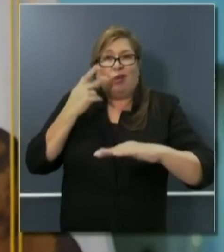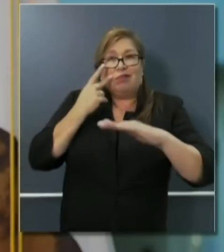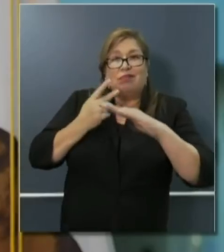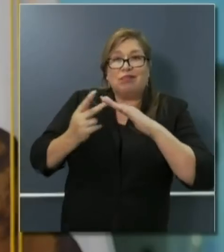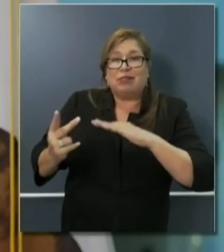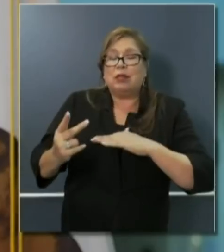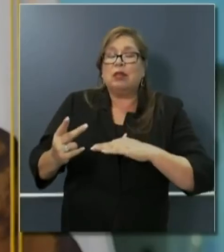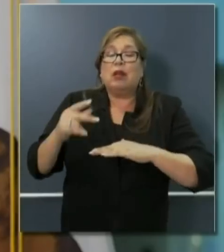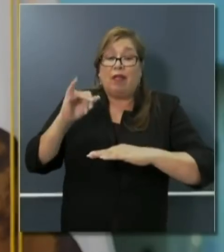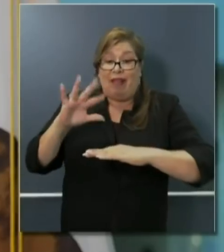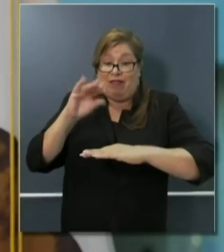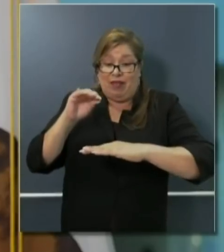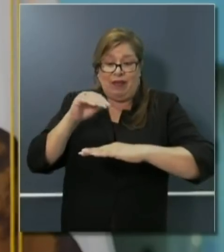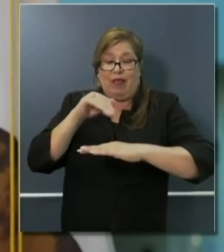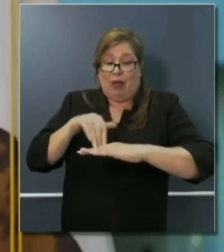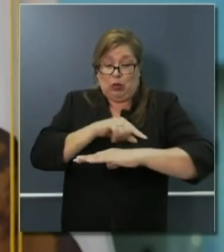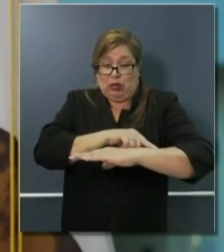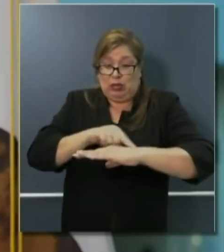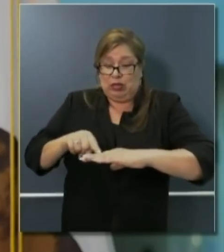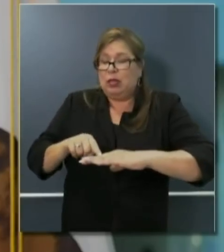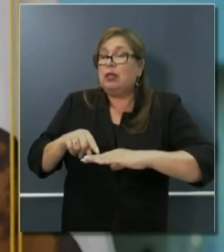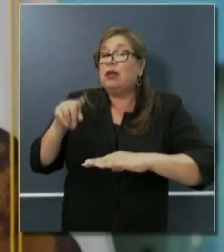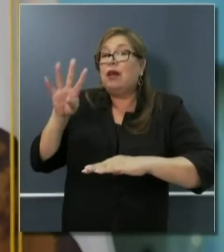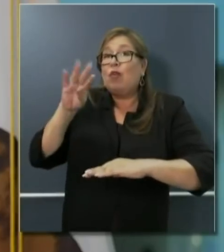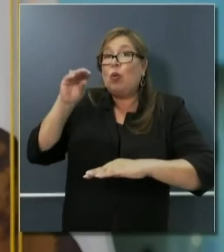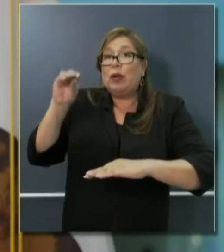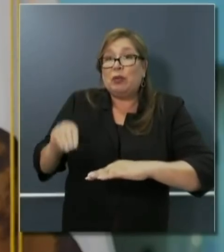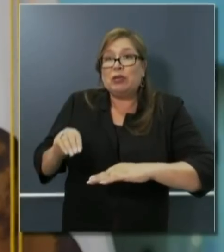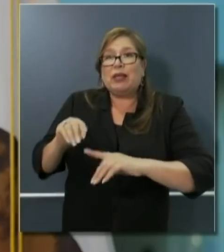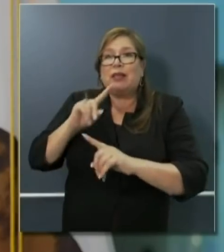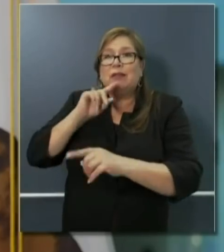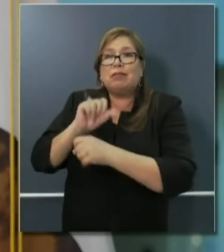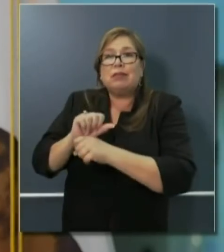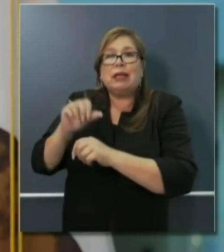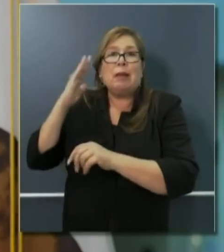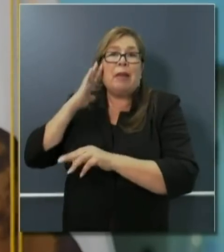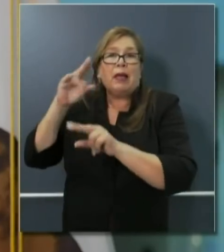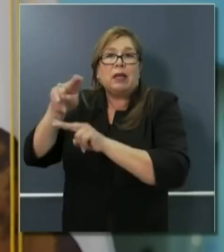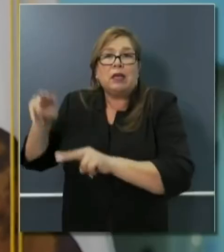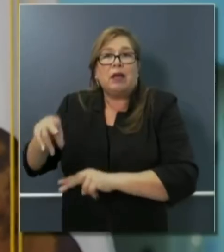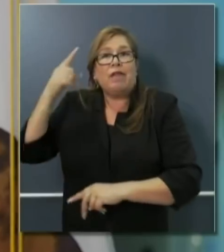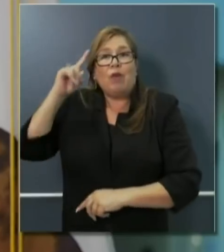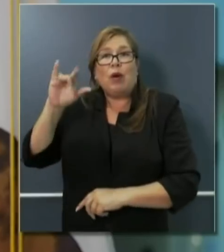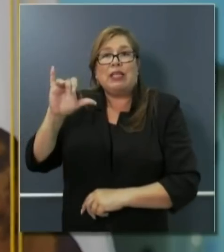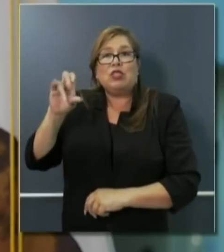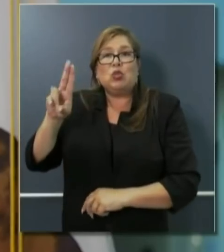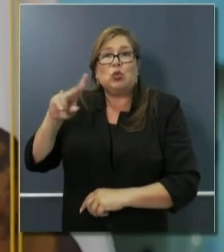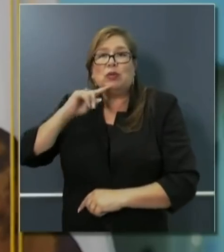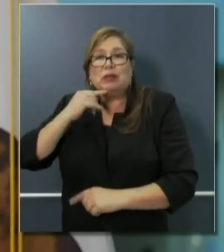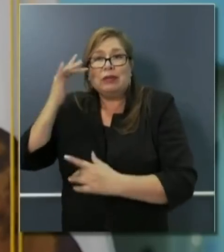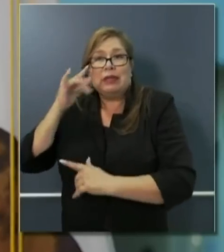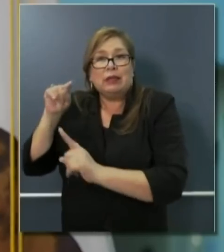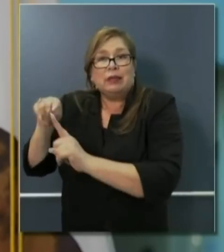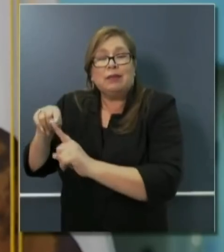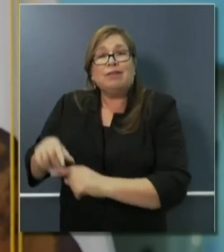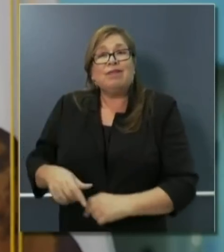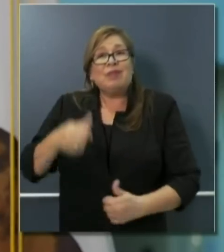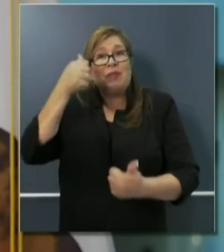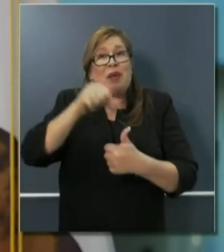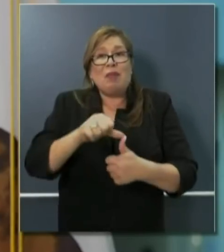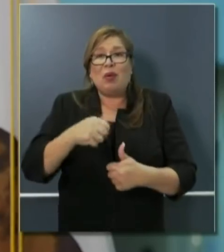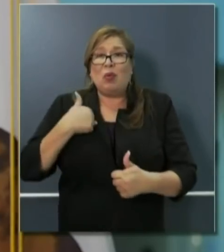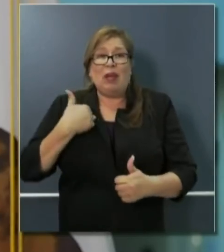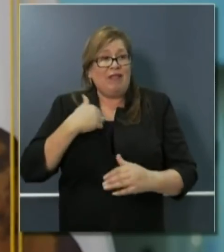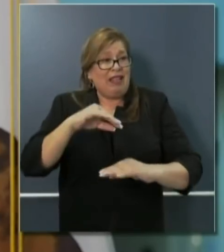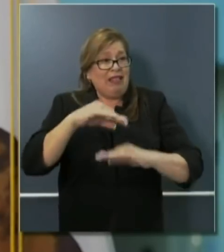in ICU beds. But let me remind you that because we don't have great medications, because we don't have a number of